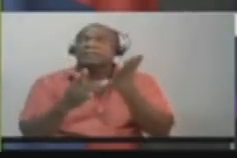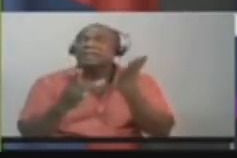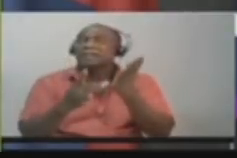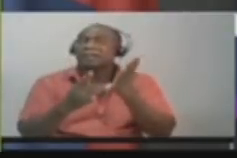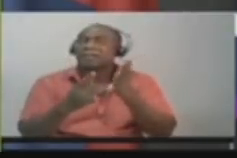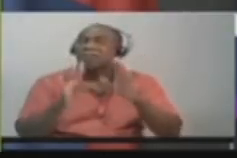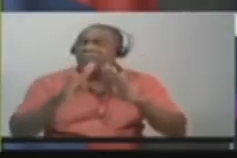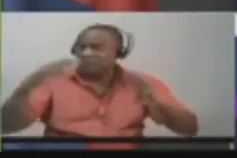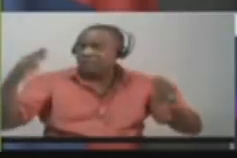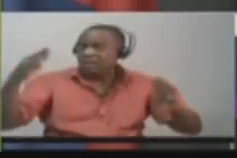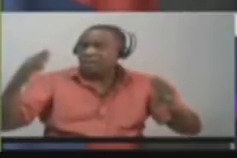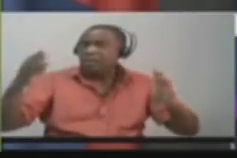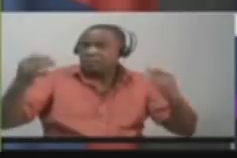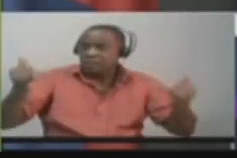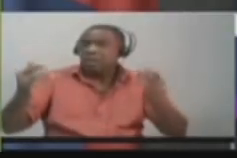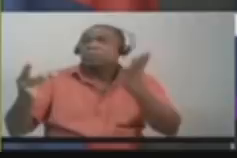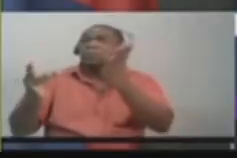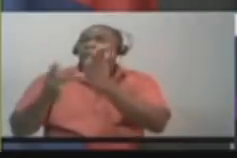developed.